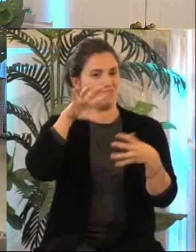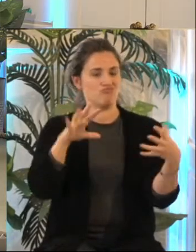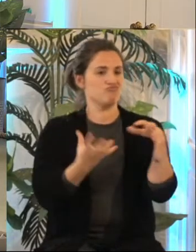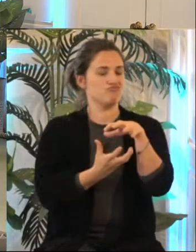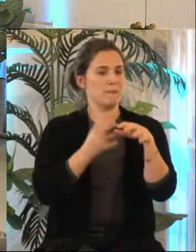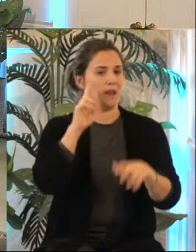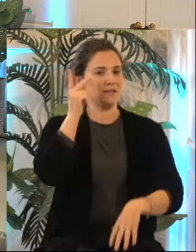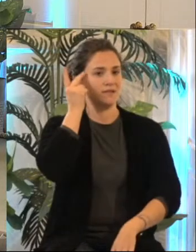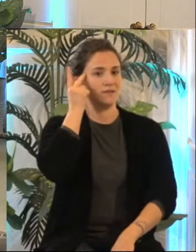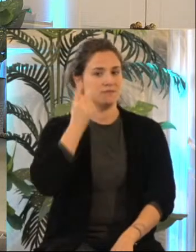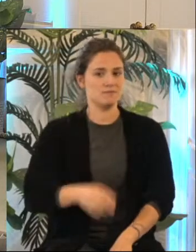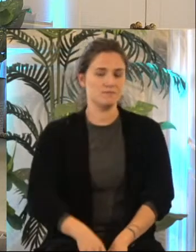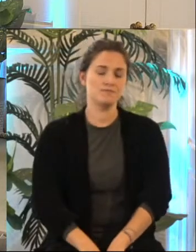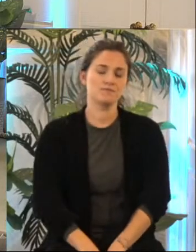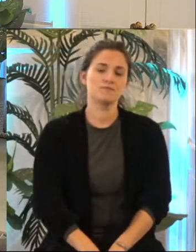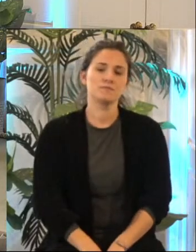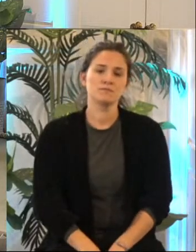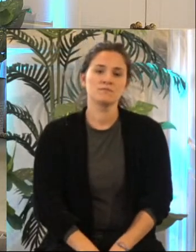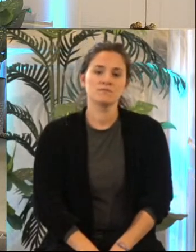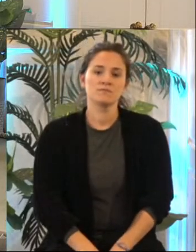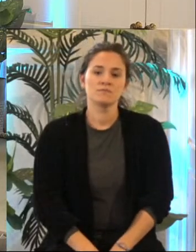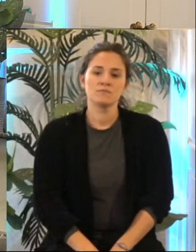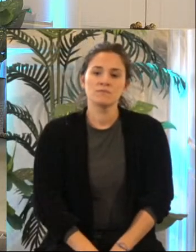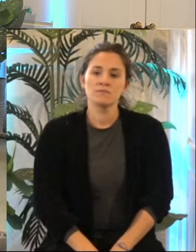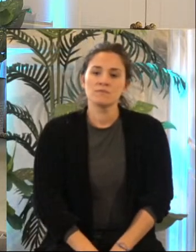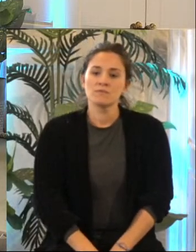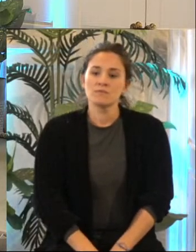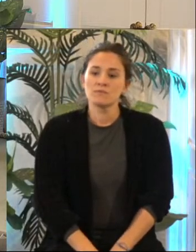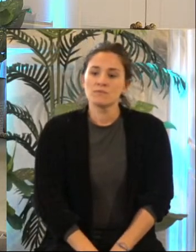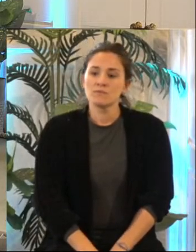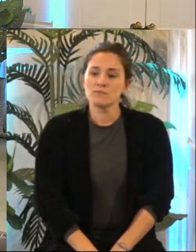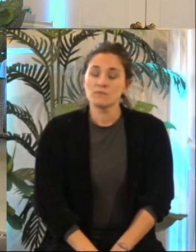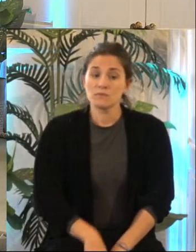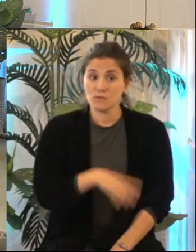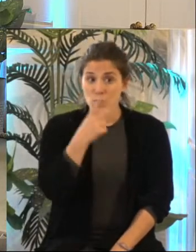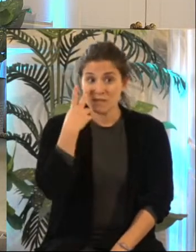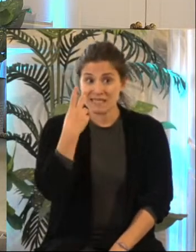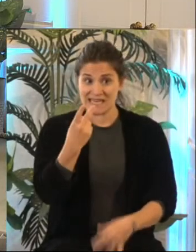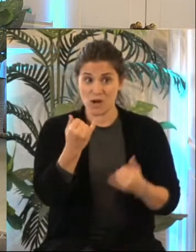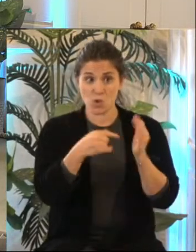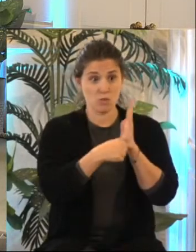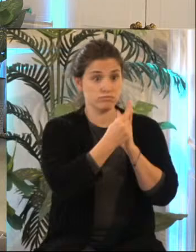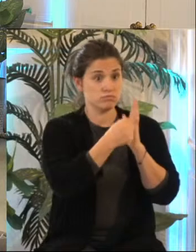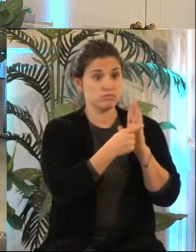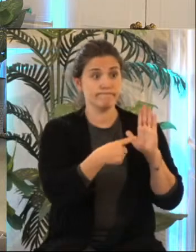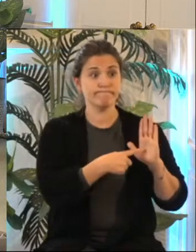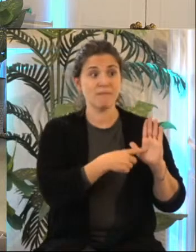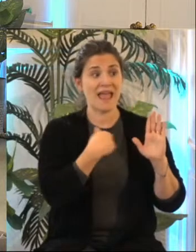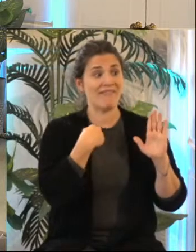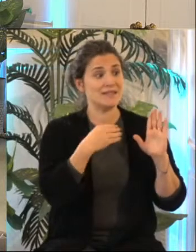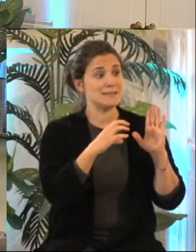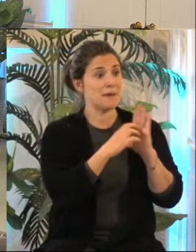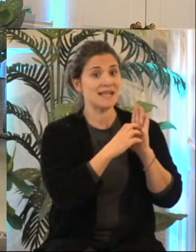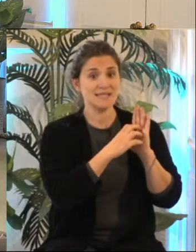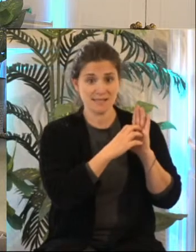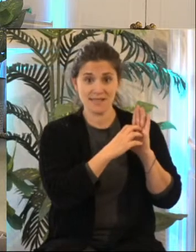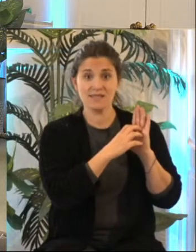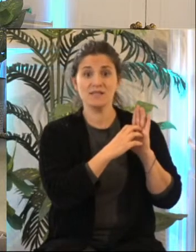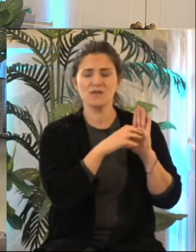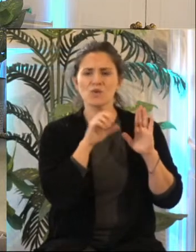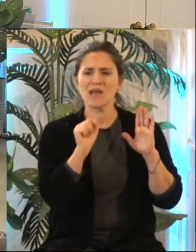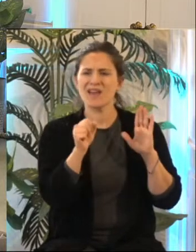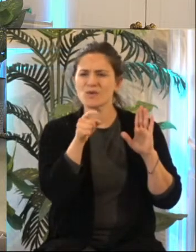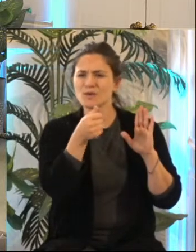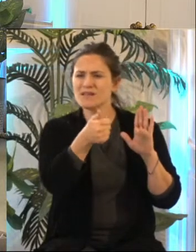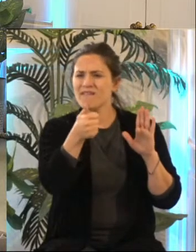on. I even put space in your order of service if you're here in the building. You've got space to write